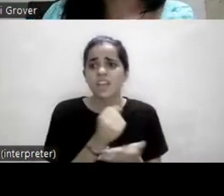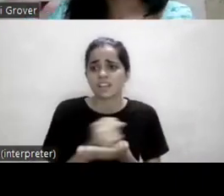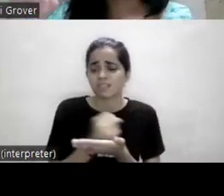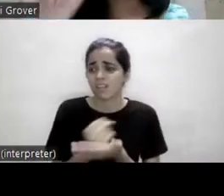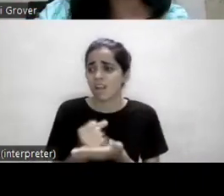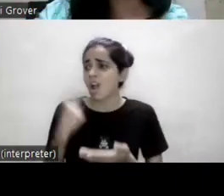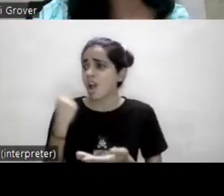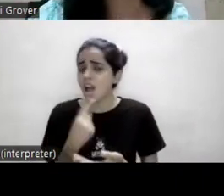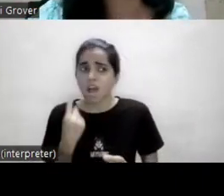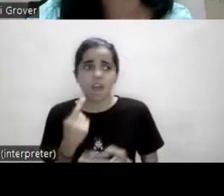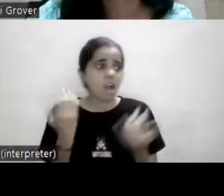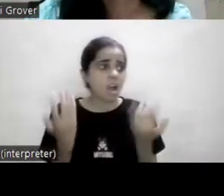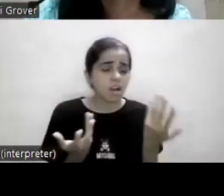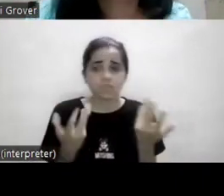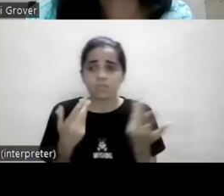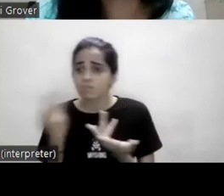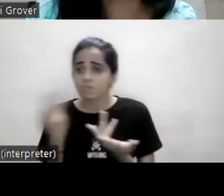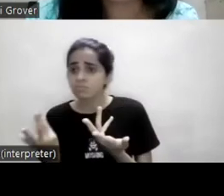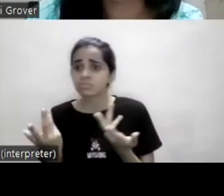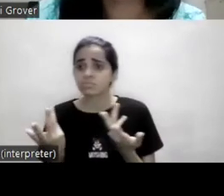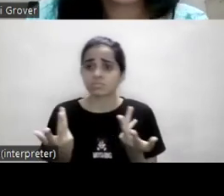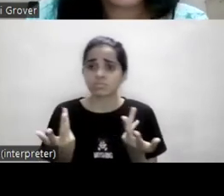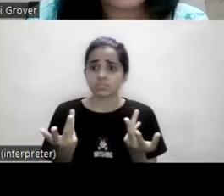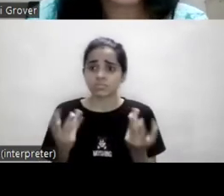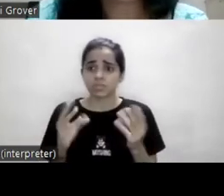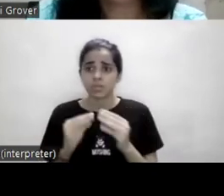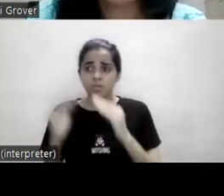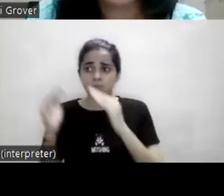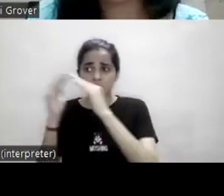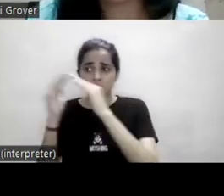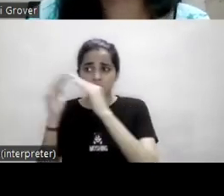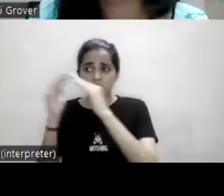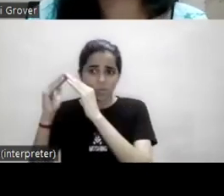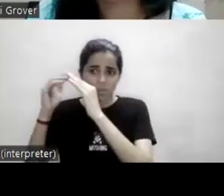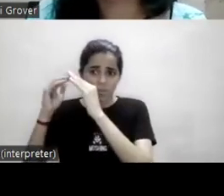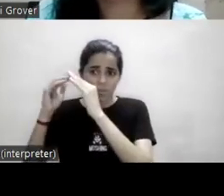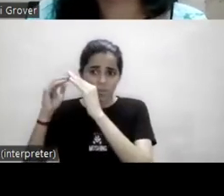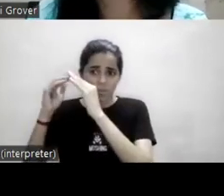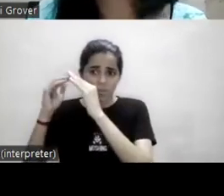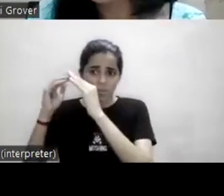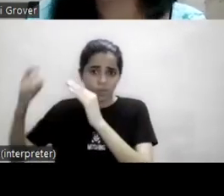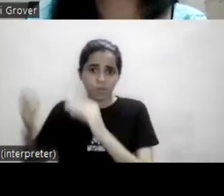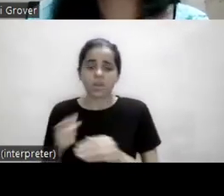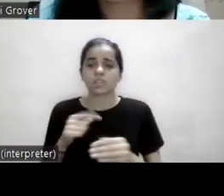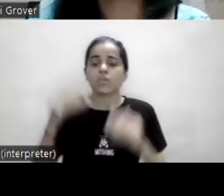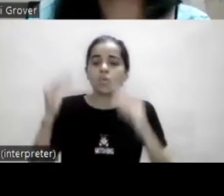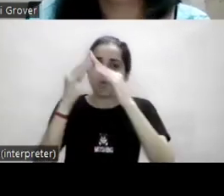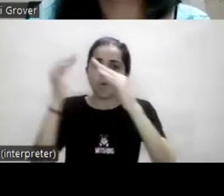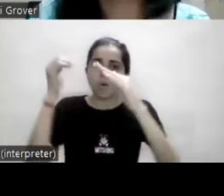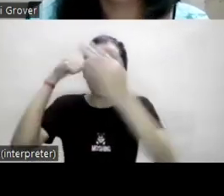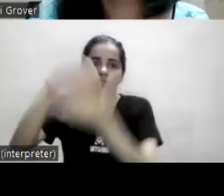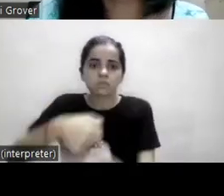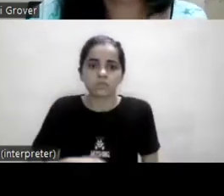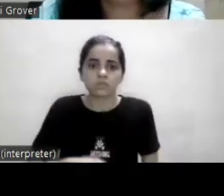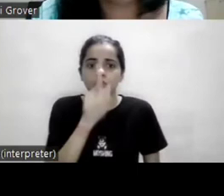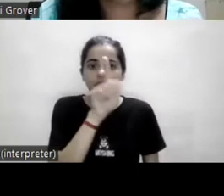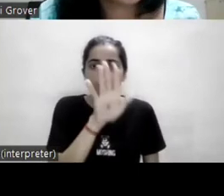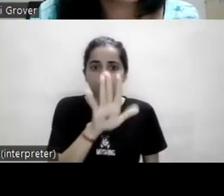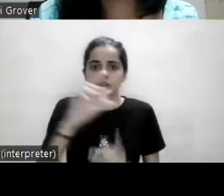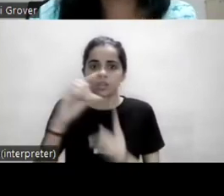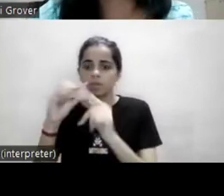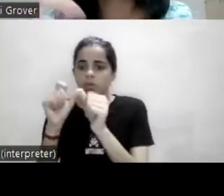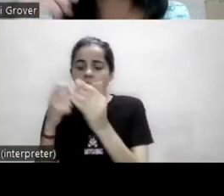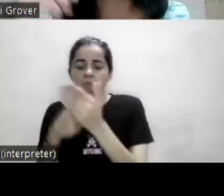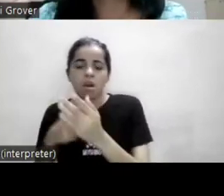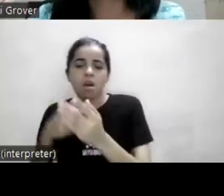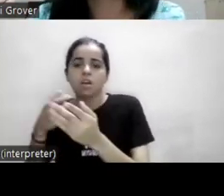her. She goes to this fictional house at 15 Park Avenue, and she is never to be found again.